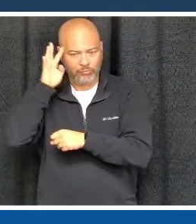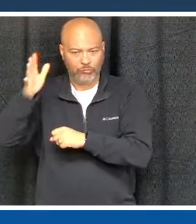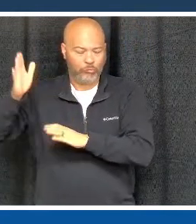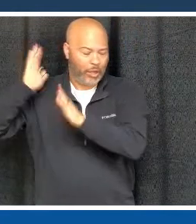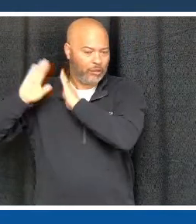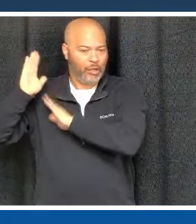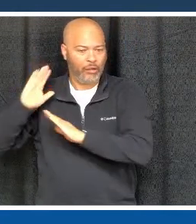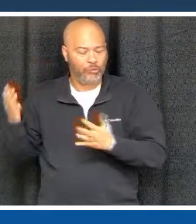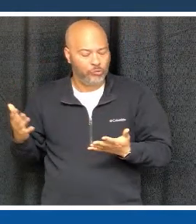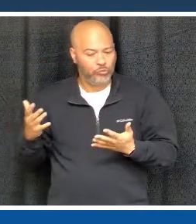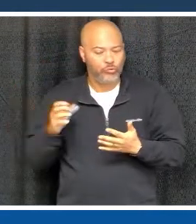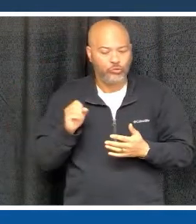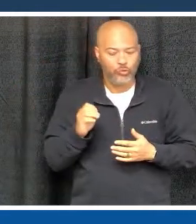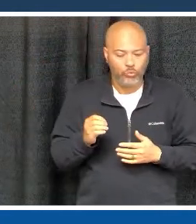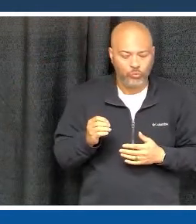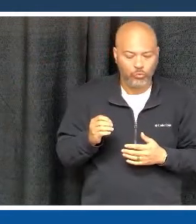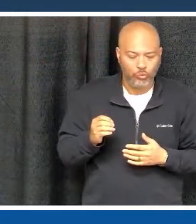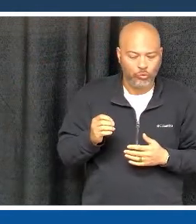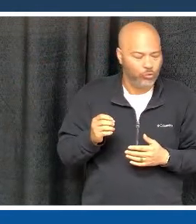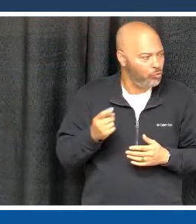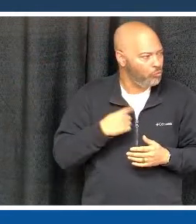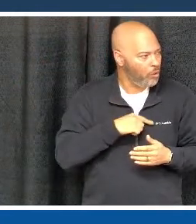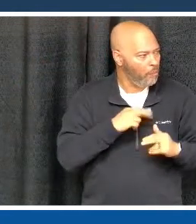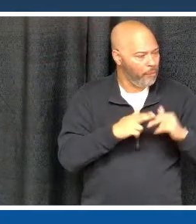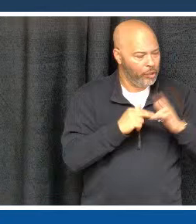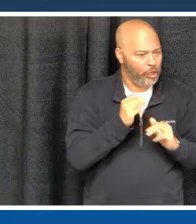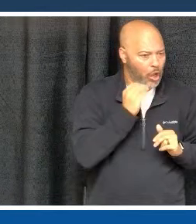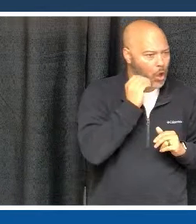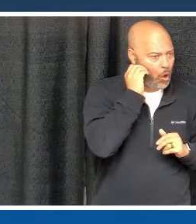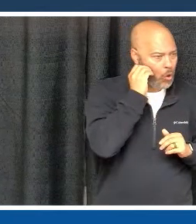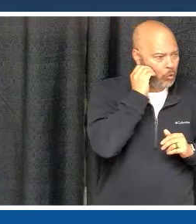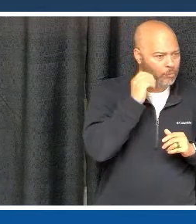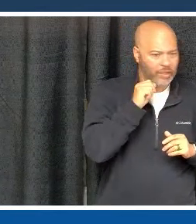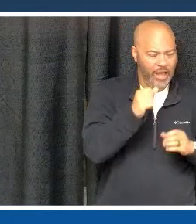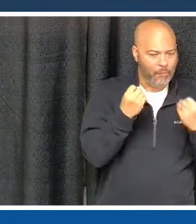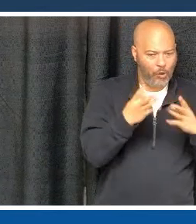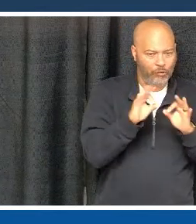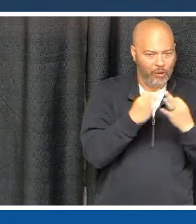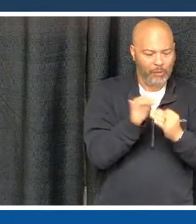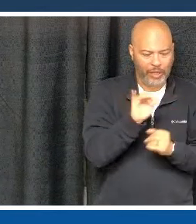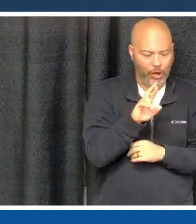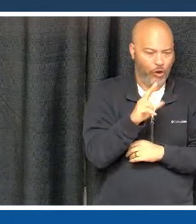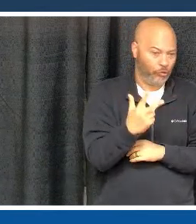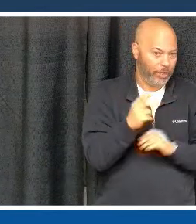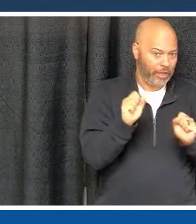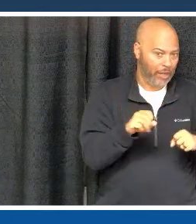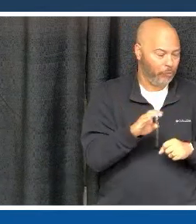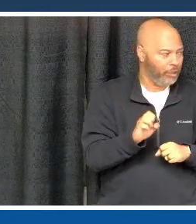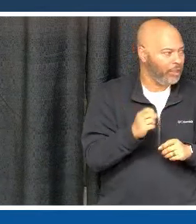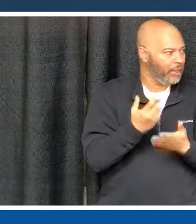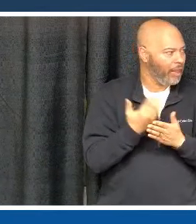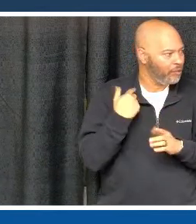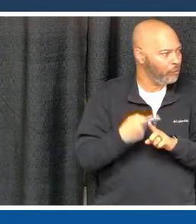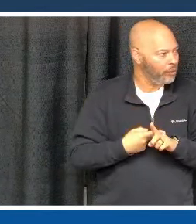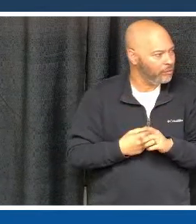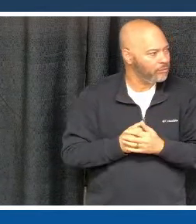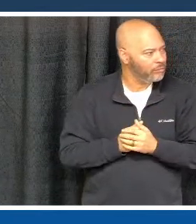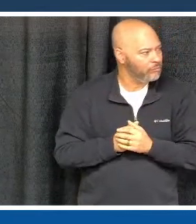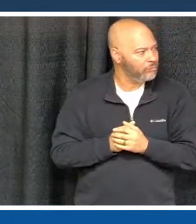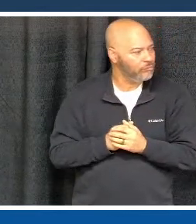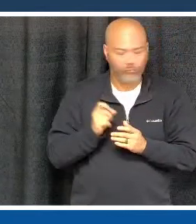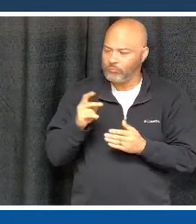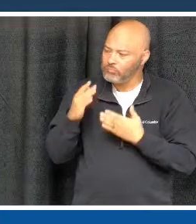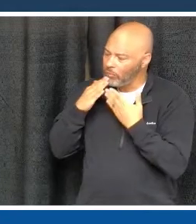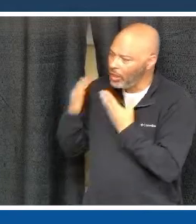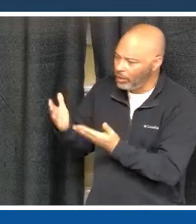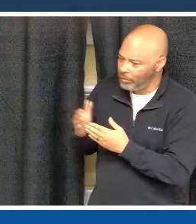day. But you're dealing with a home versus a home. It's not multifamily like R3 could have been last month. Thank